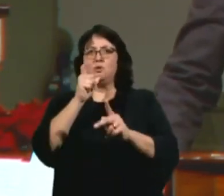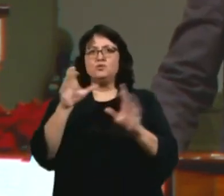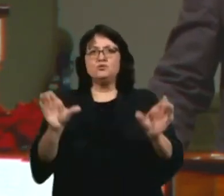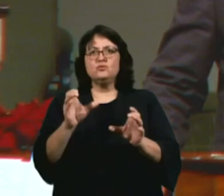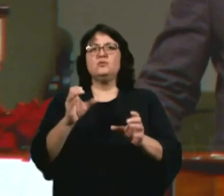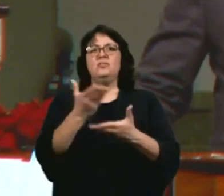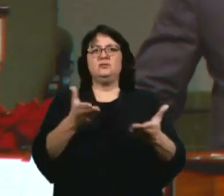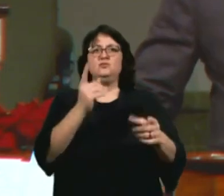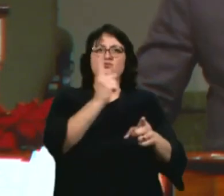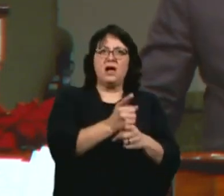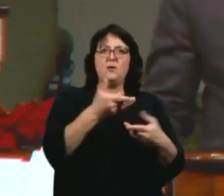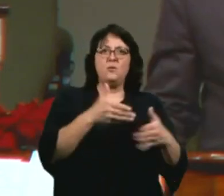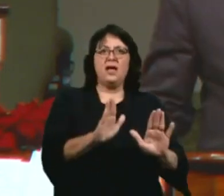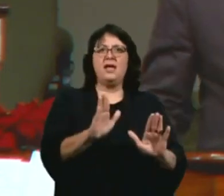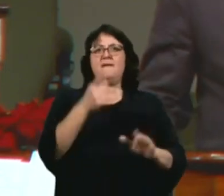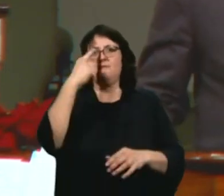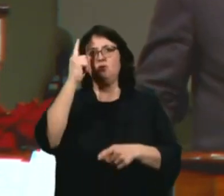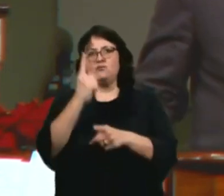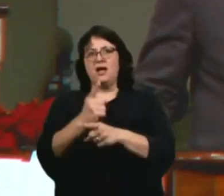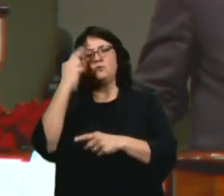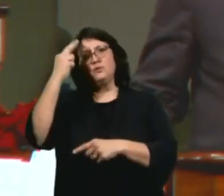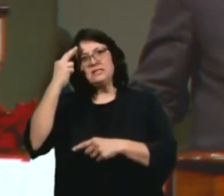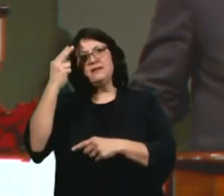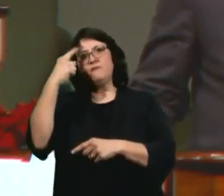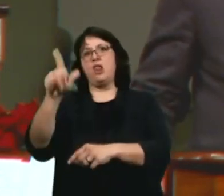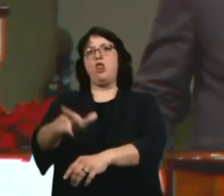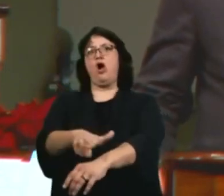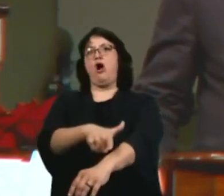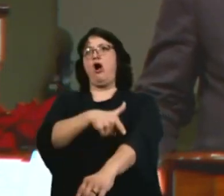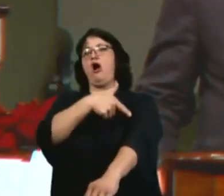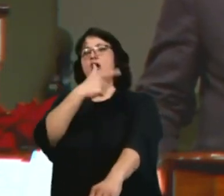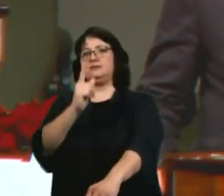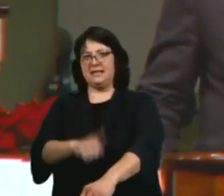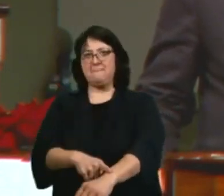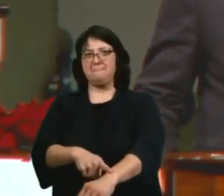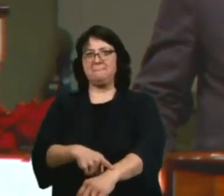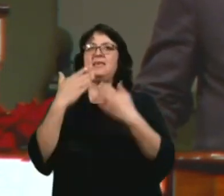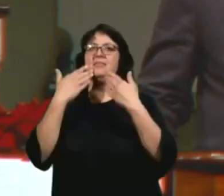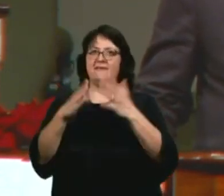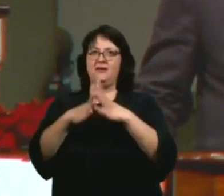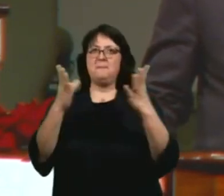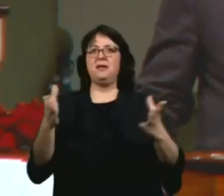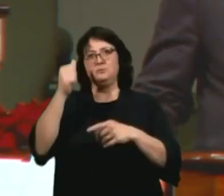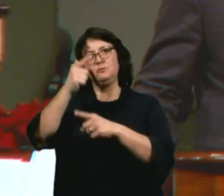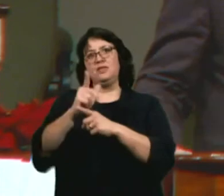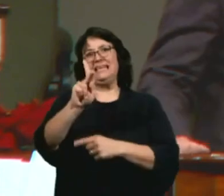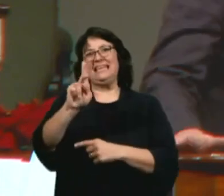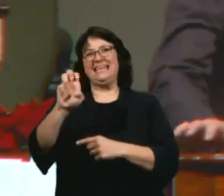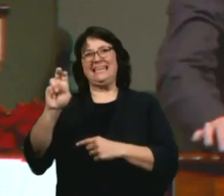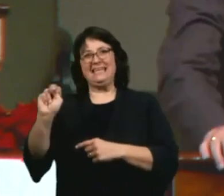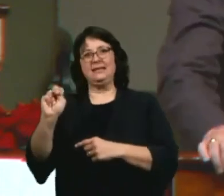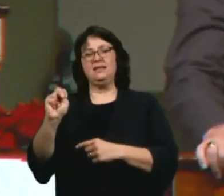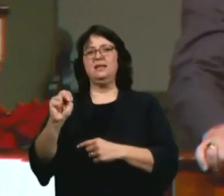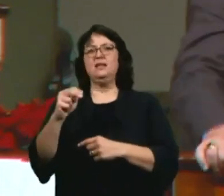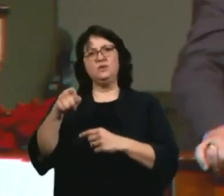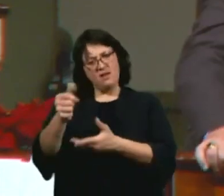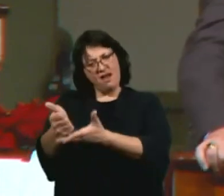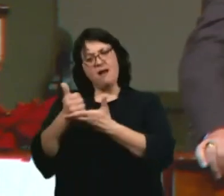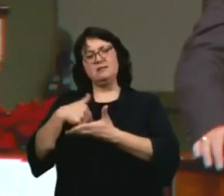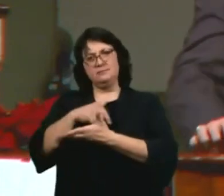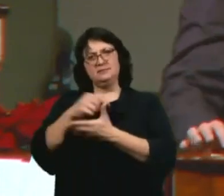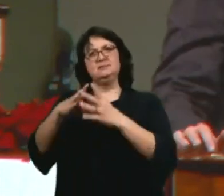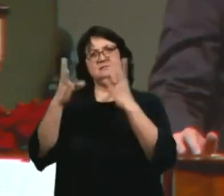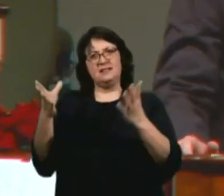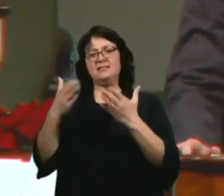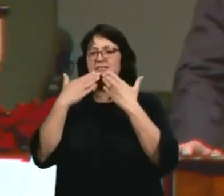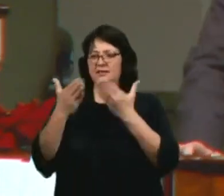right way for the right reason for a long time. And thank you very much, Brother Keene. Very insightful, very helpful,